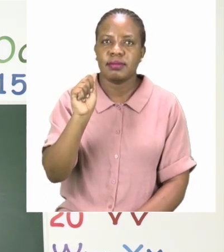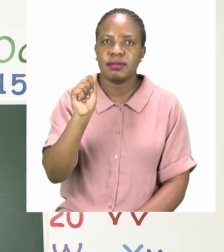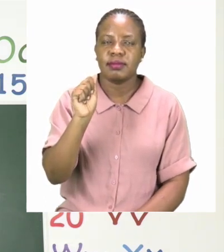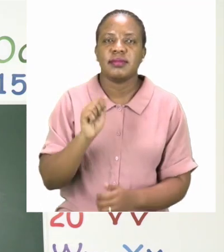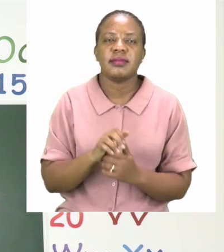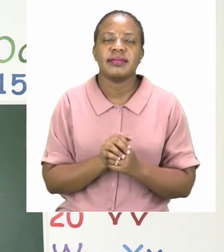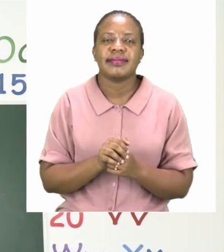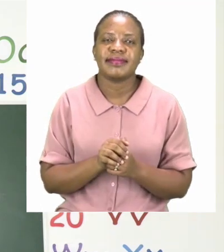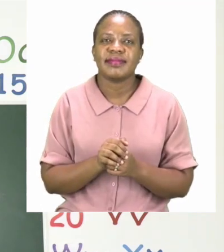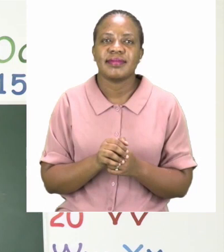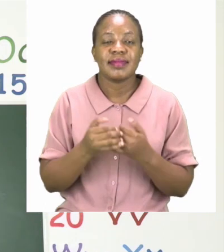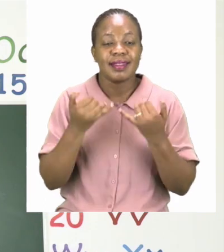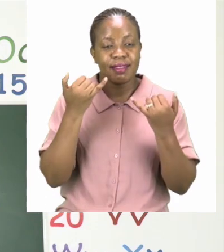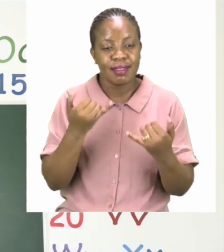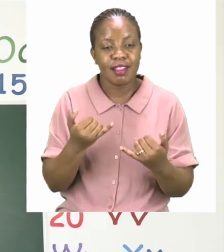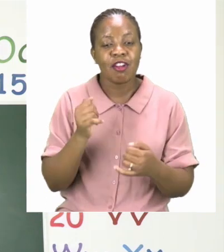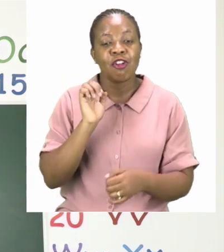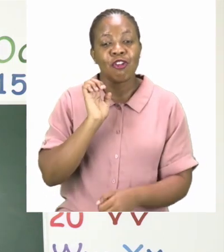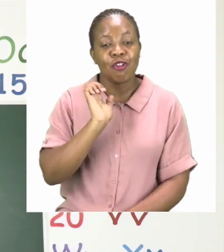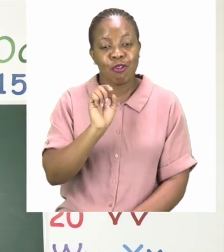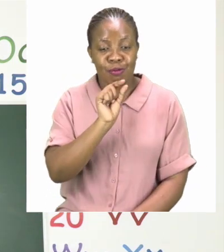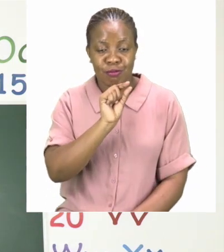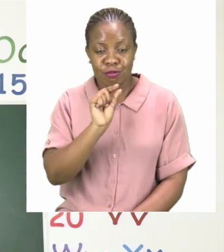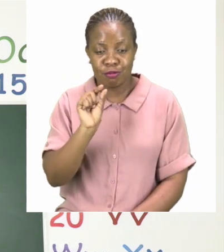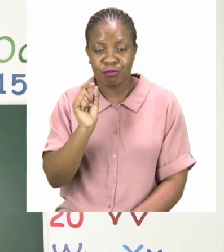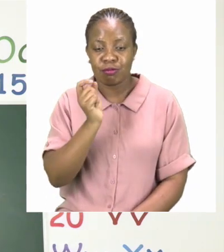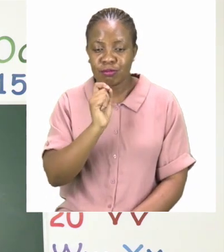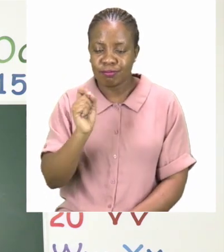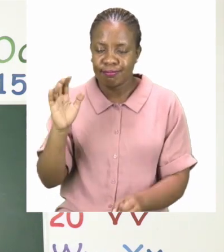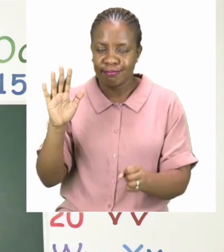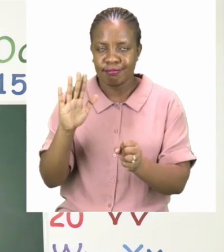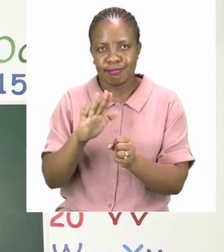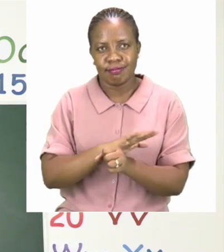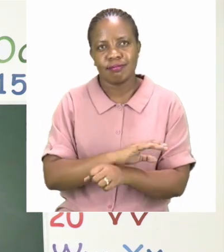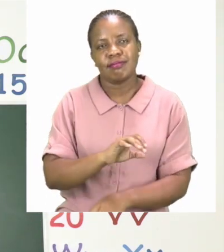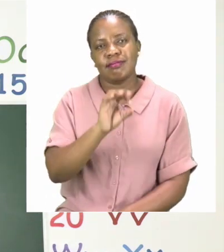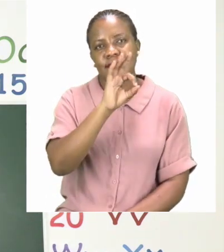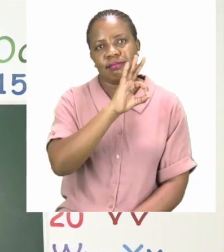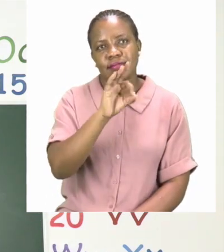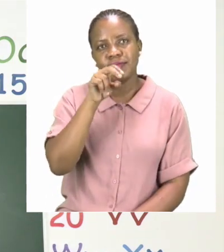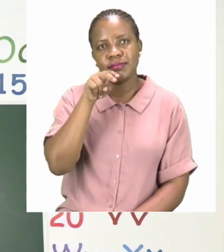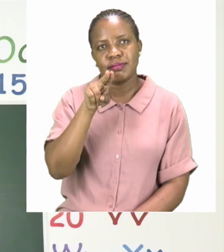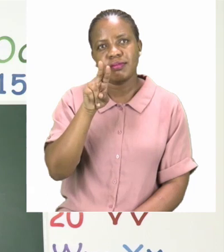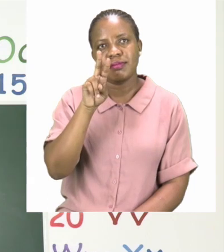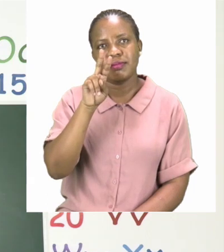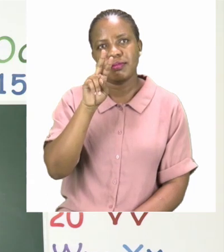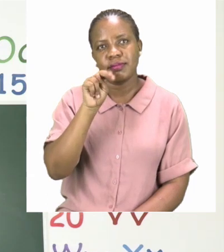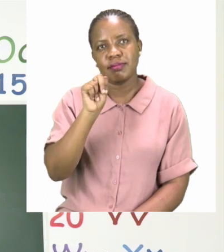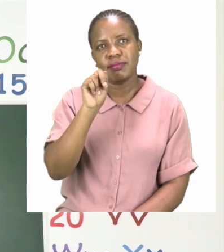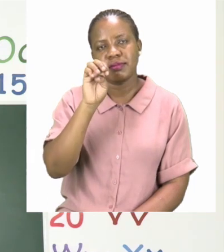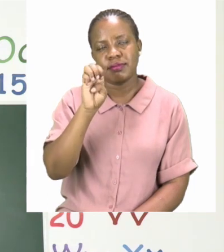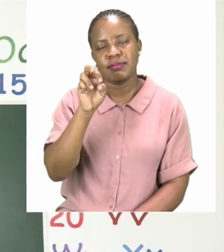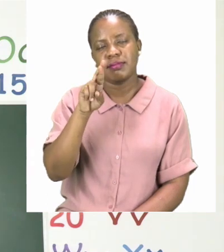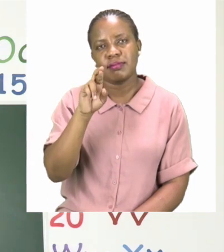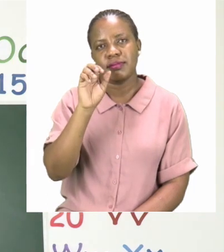Now we have completed our word, funerals. The rest you're going to do by